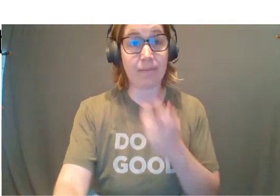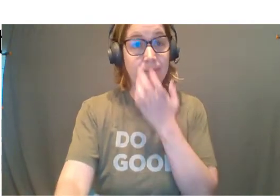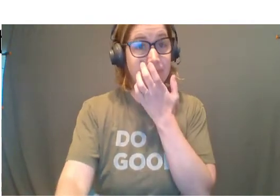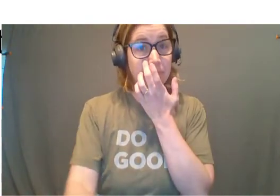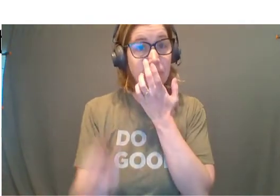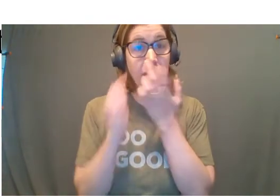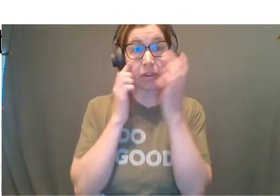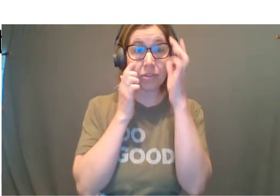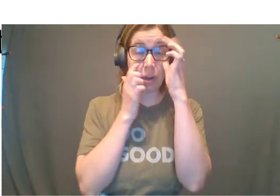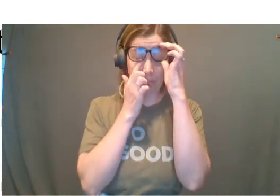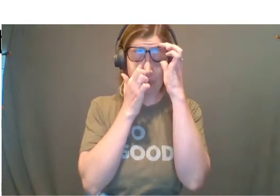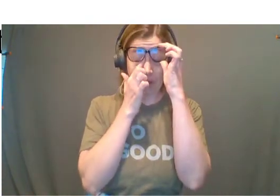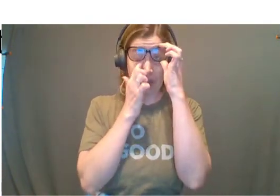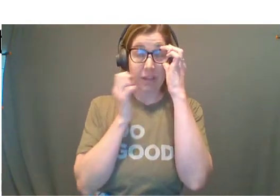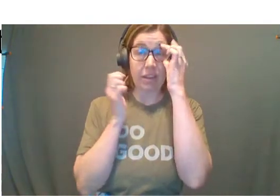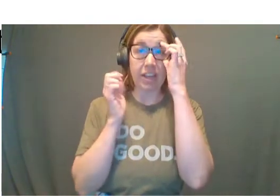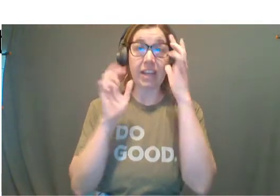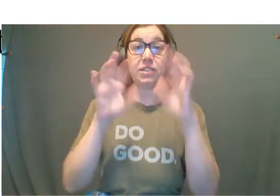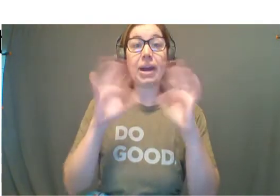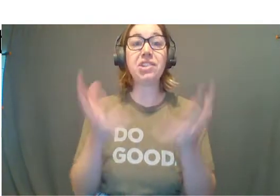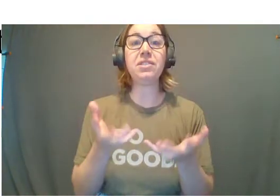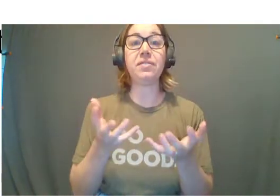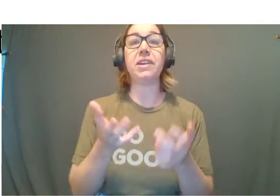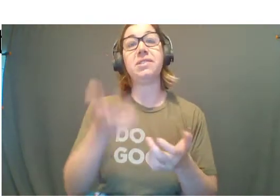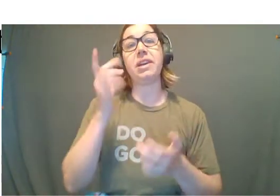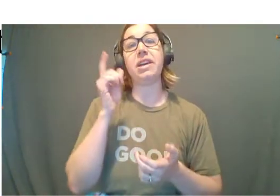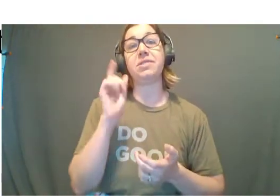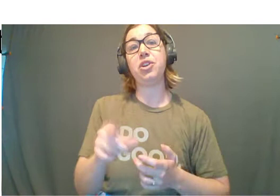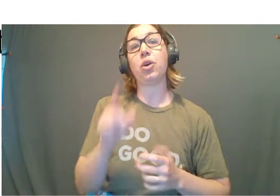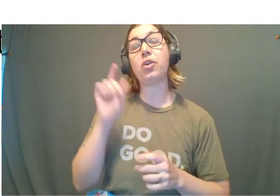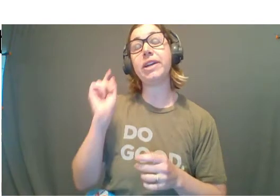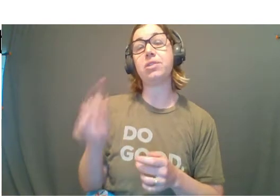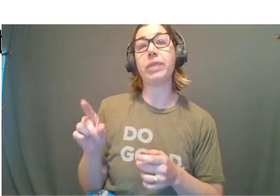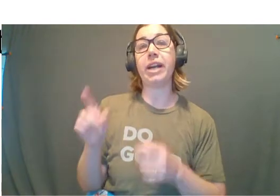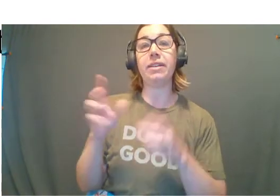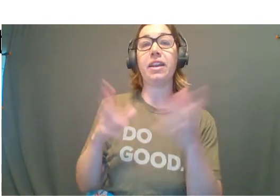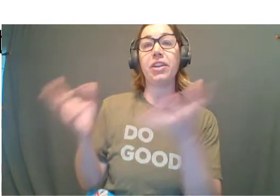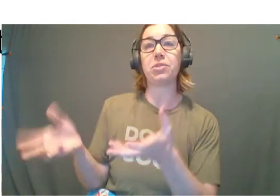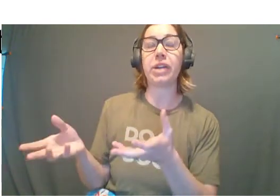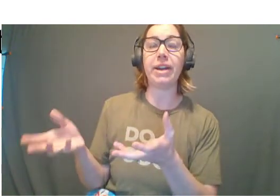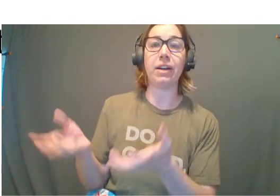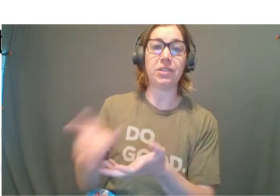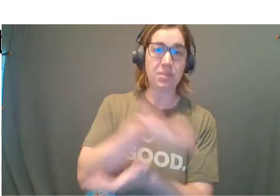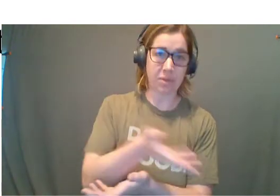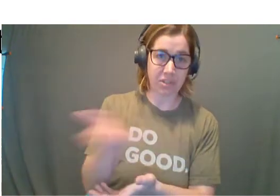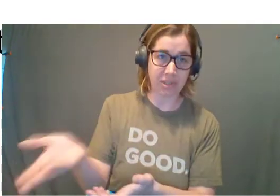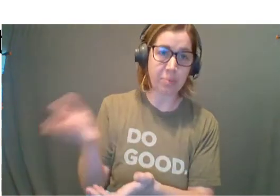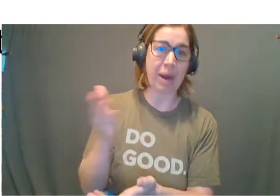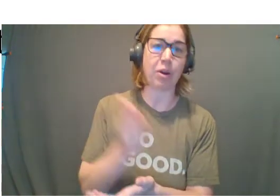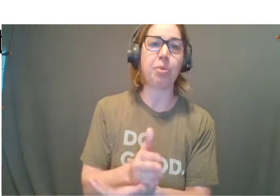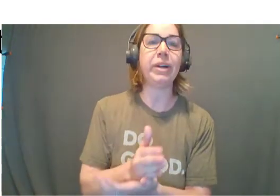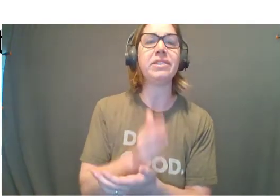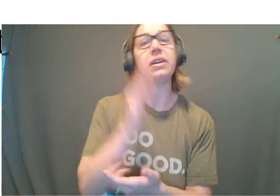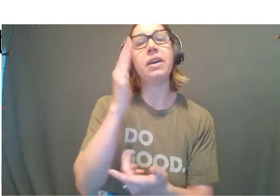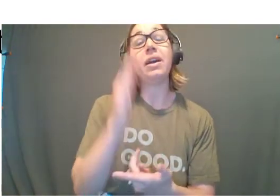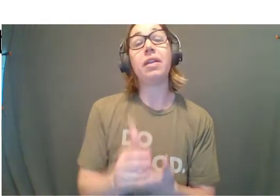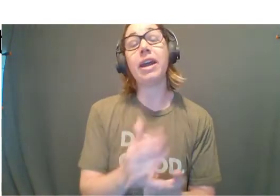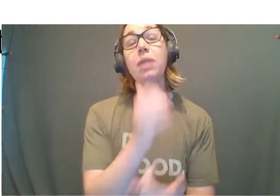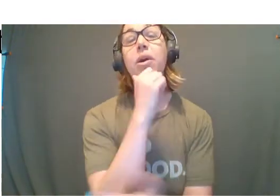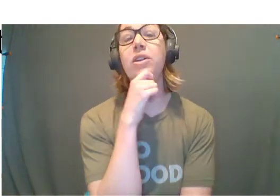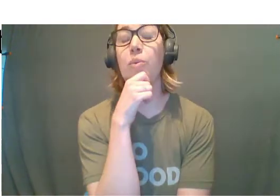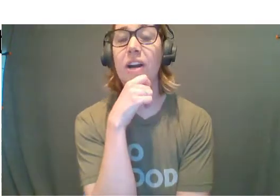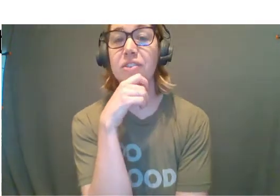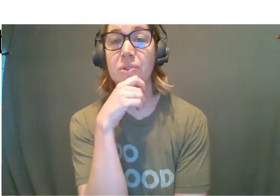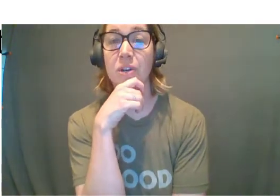expression. So, the directions of this is you're going to read the giving tree analysis, which is in this PowerPoint.